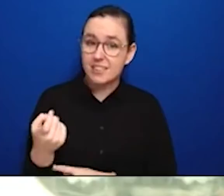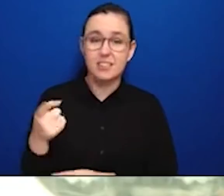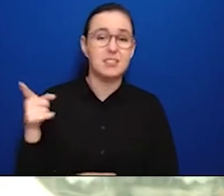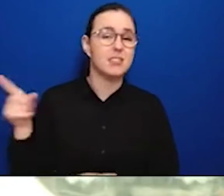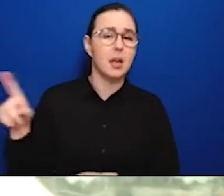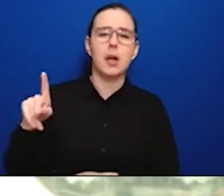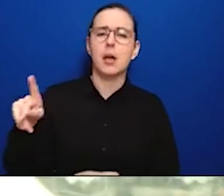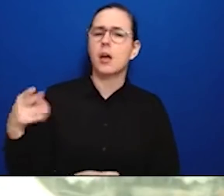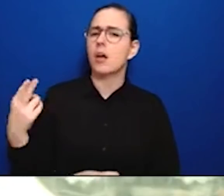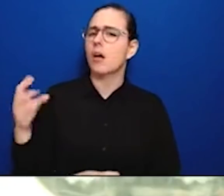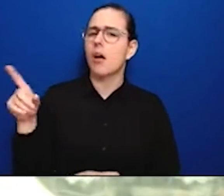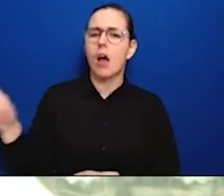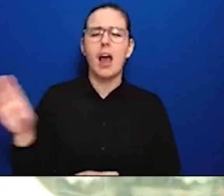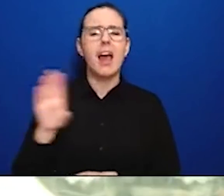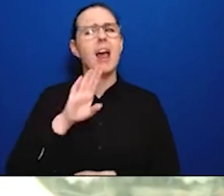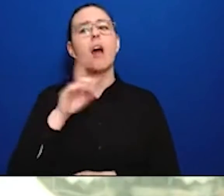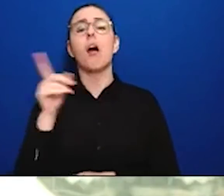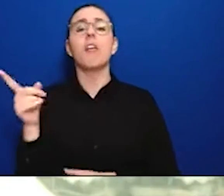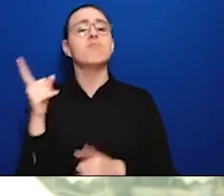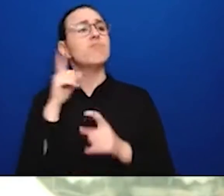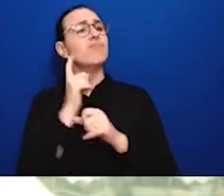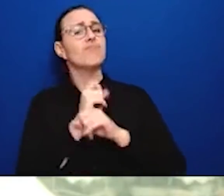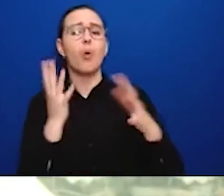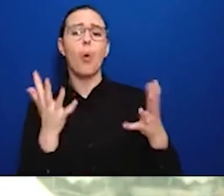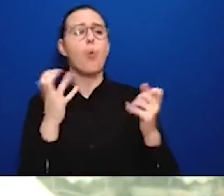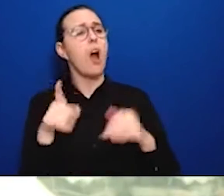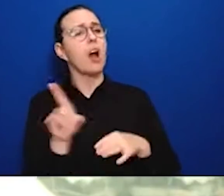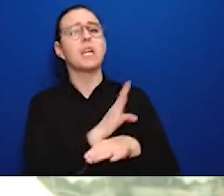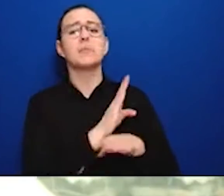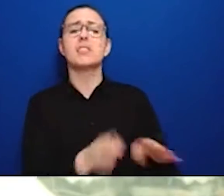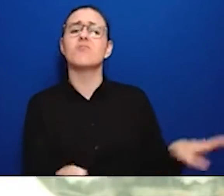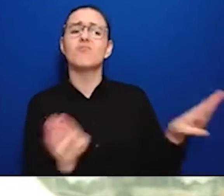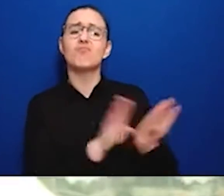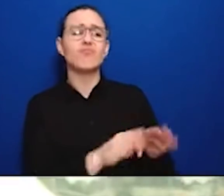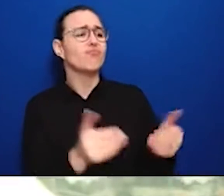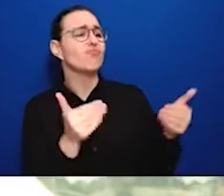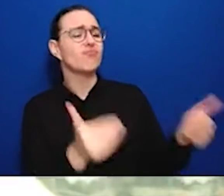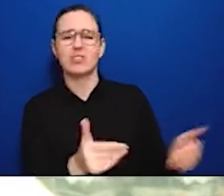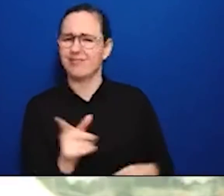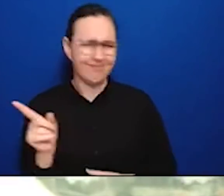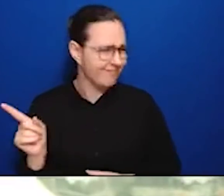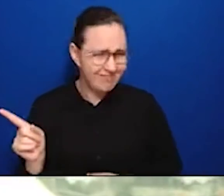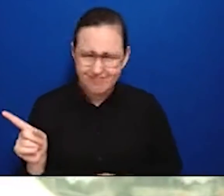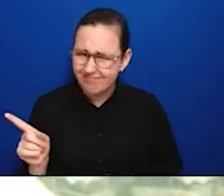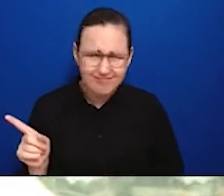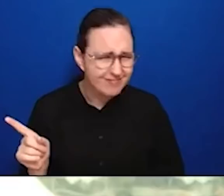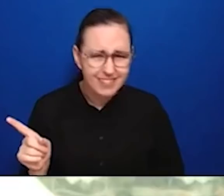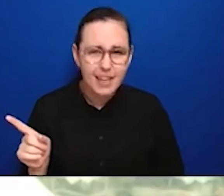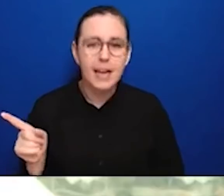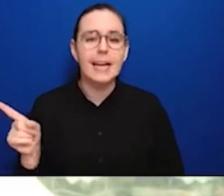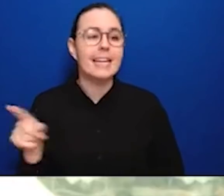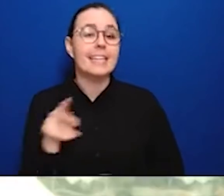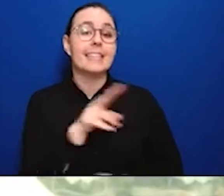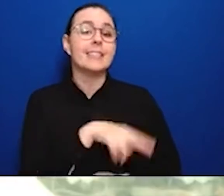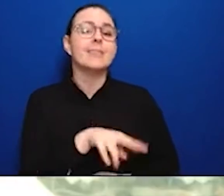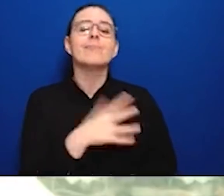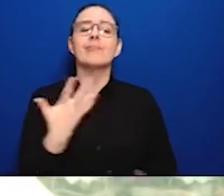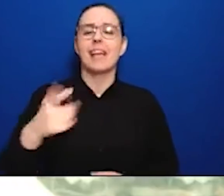is necessary. They've deemed necessary to protect both people, but also protect our healthcare